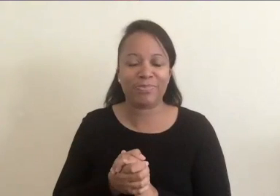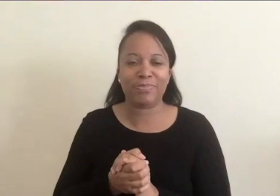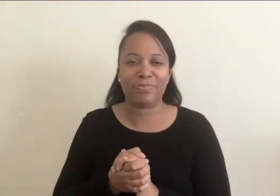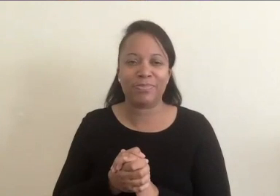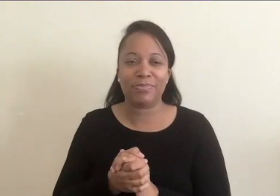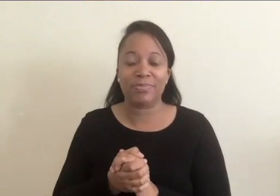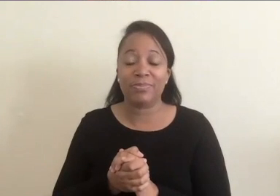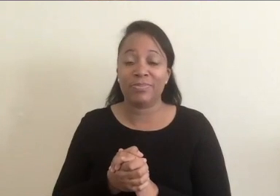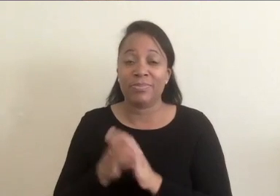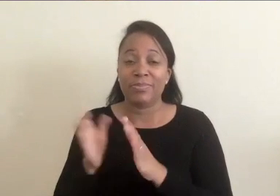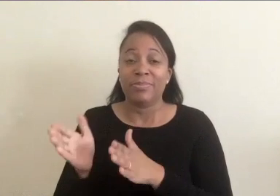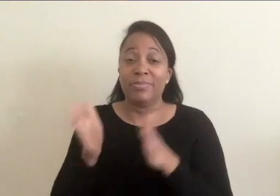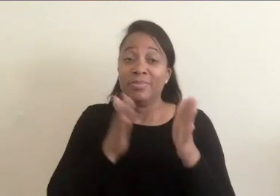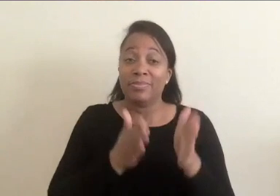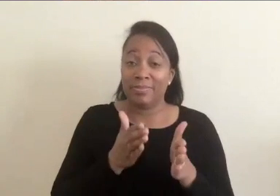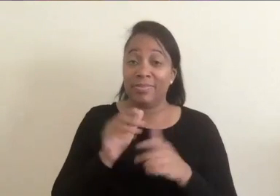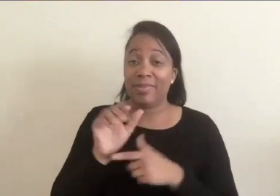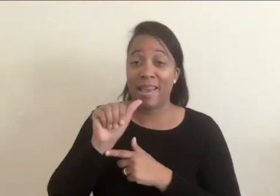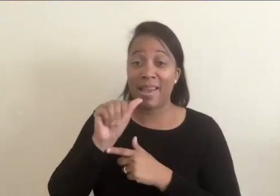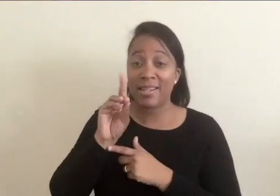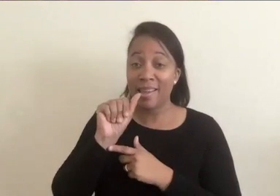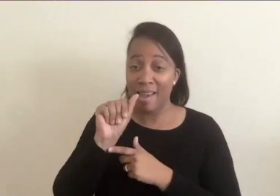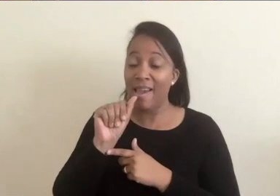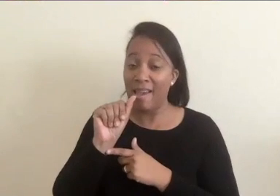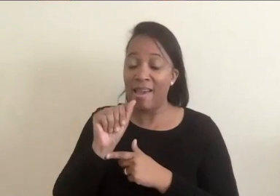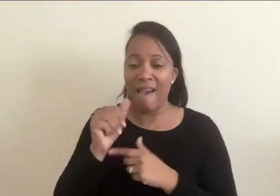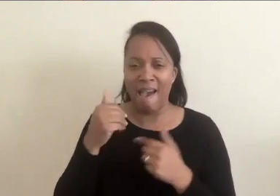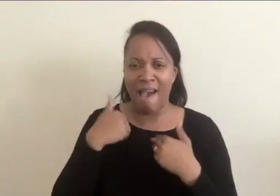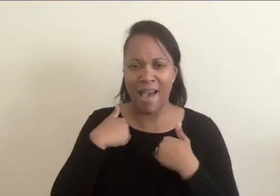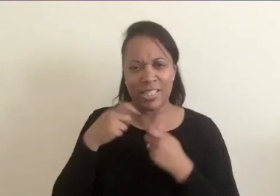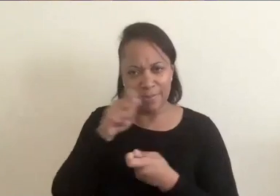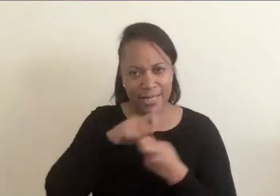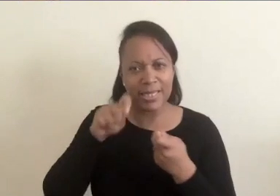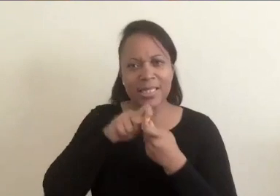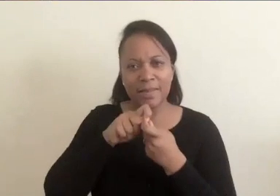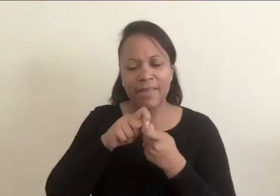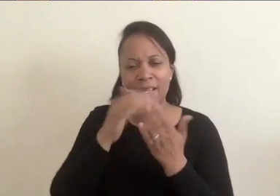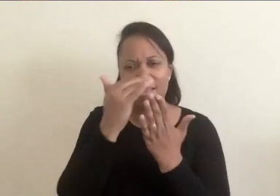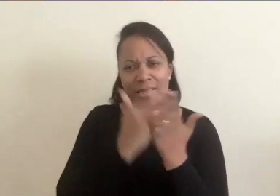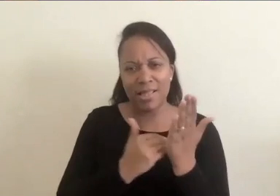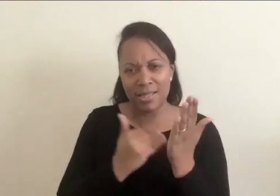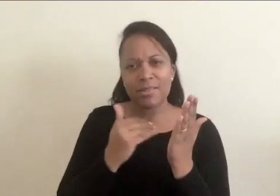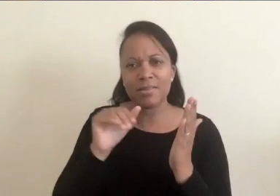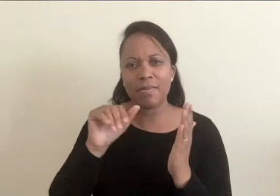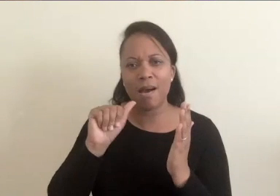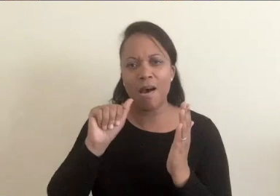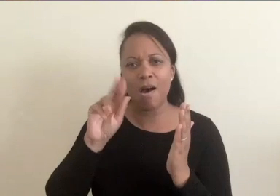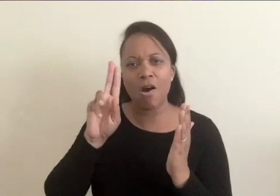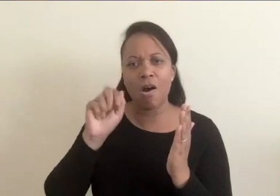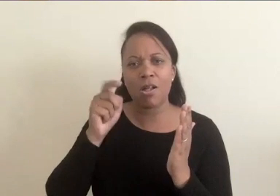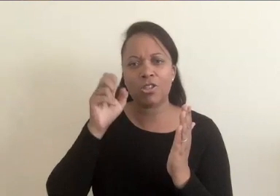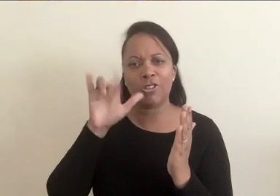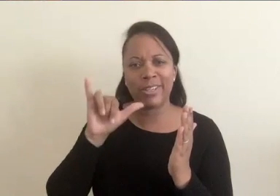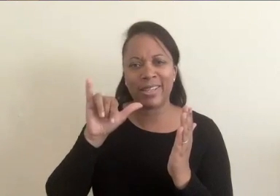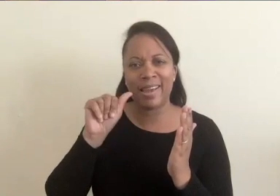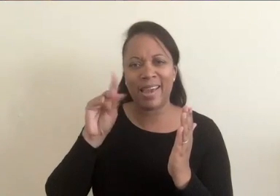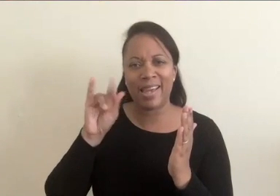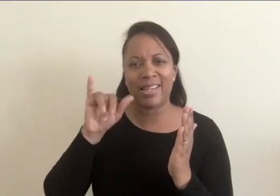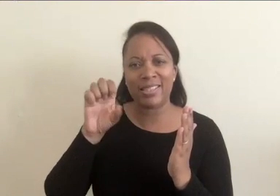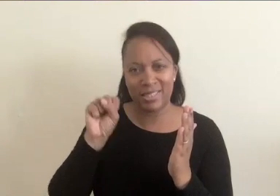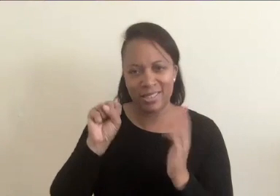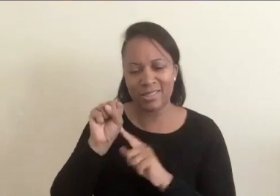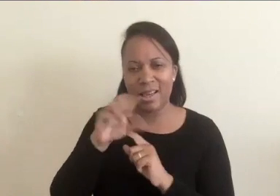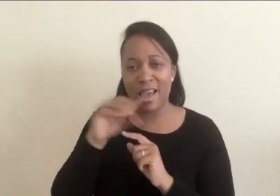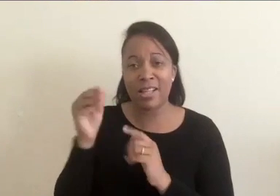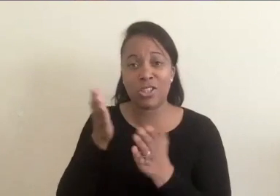Now, the ADA law stipulates a specific list of auxiliary aids and services, otherwise referred to